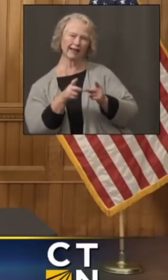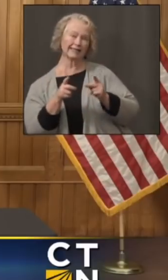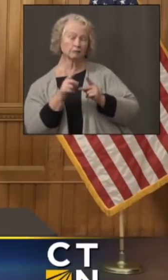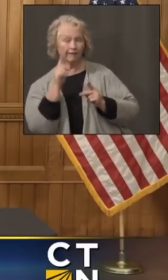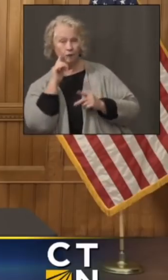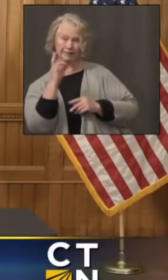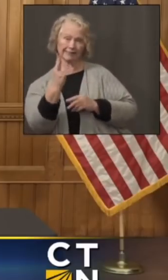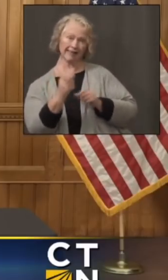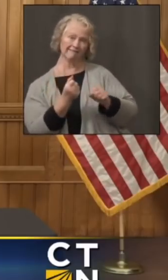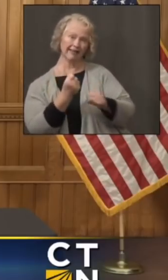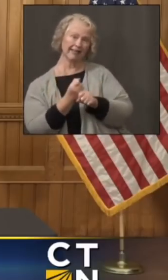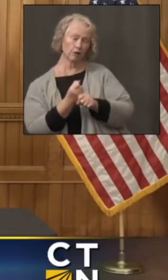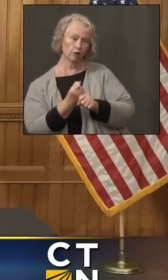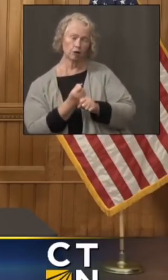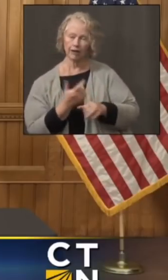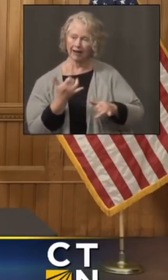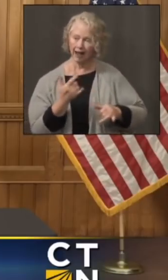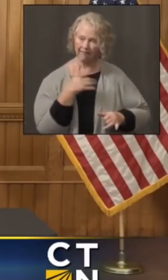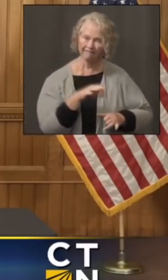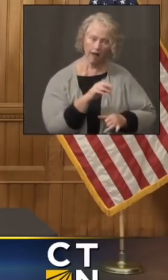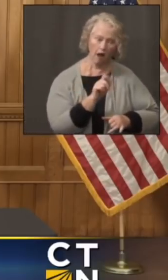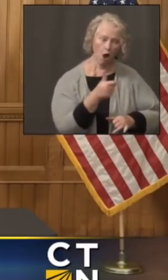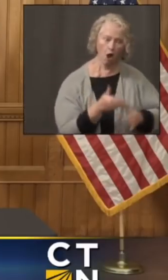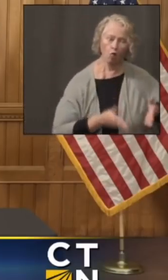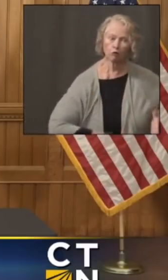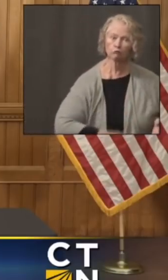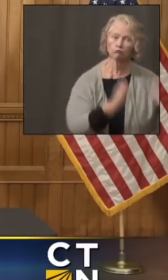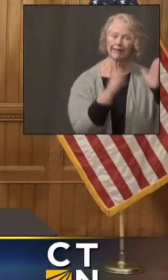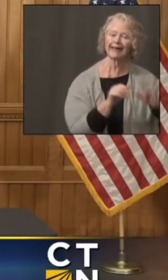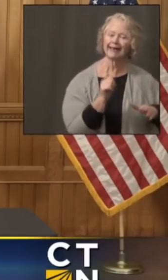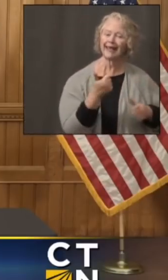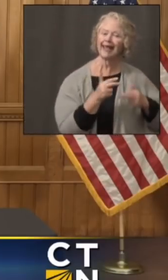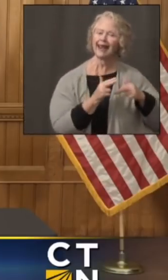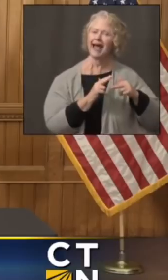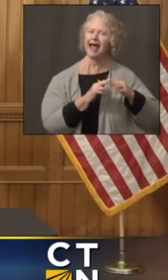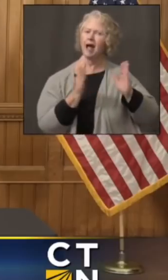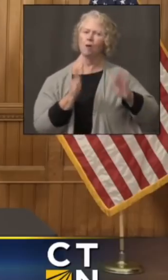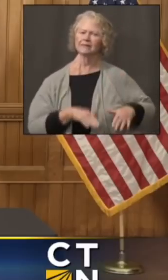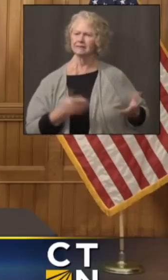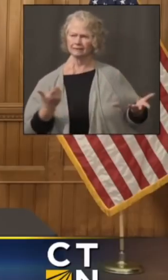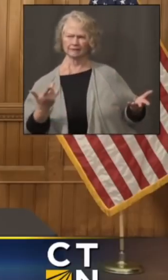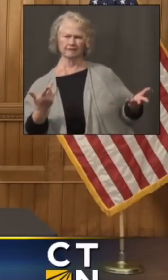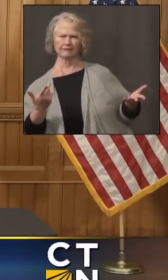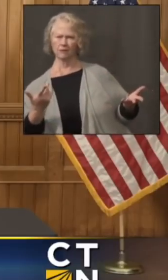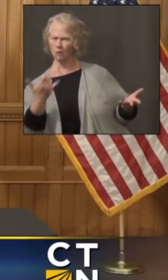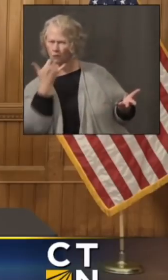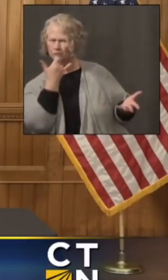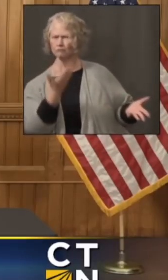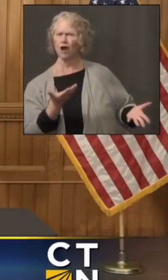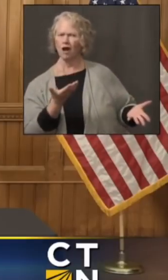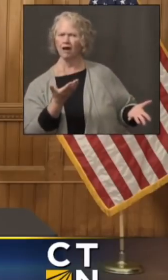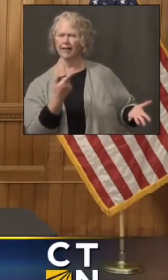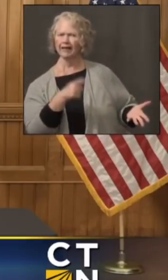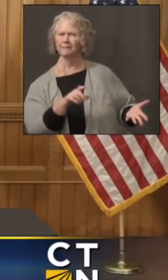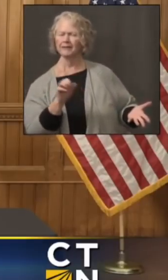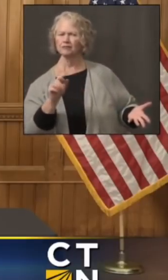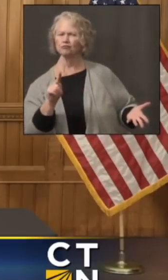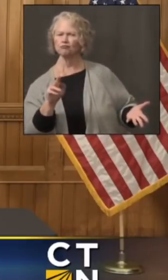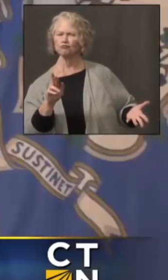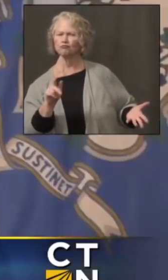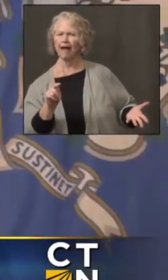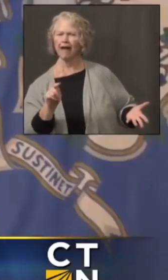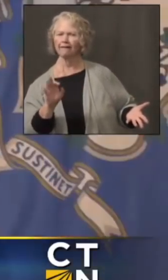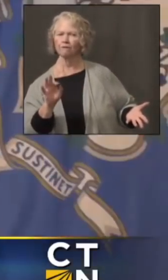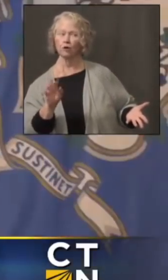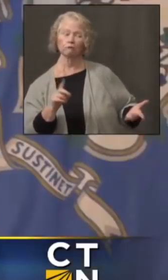and now they're finding another street with 10 houses. What's going on? Does the state need to step in over there in Stratford?